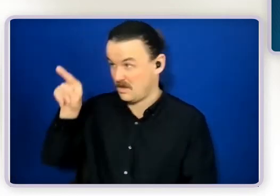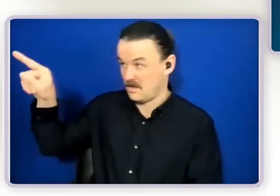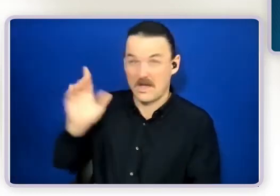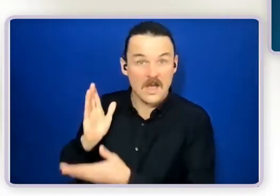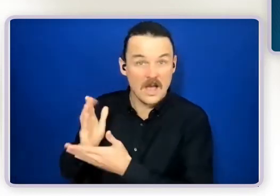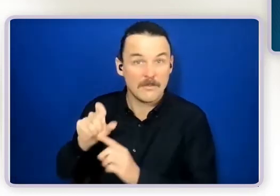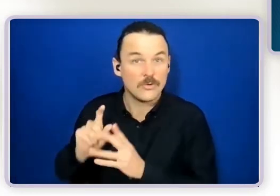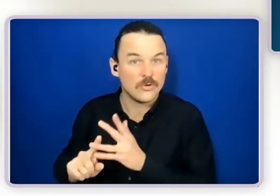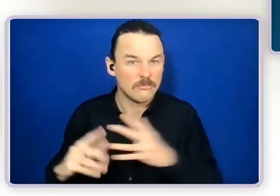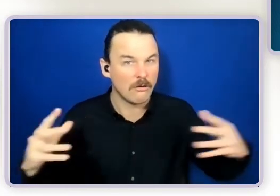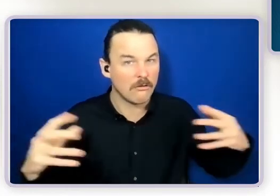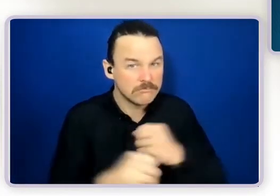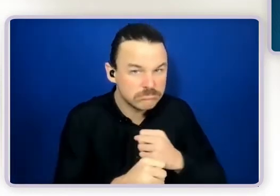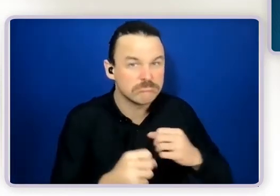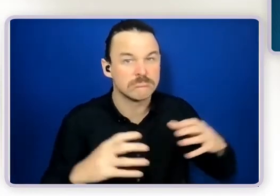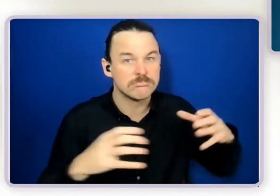used.